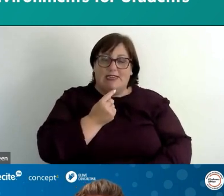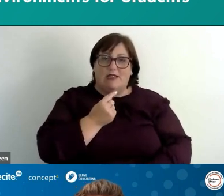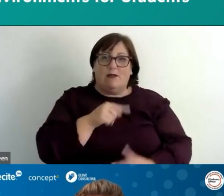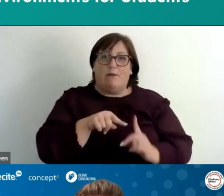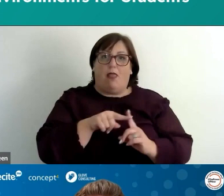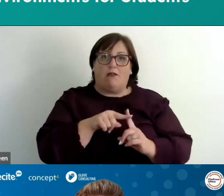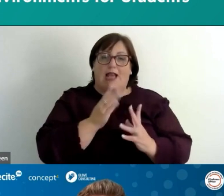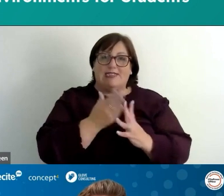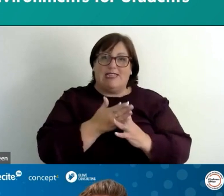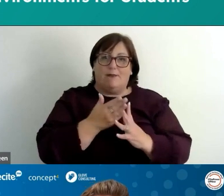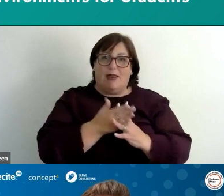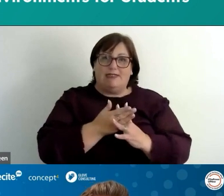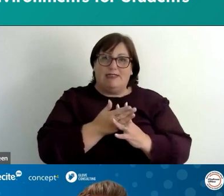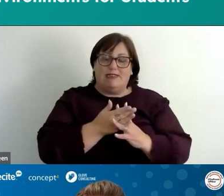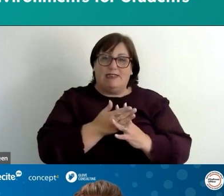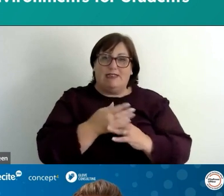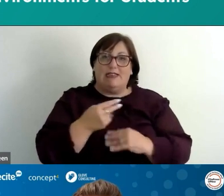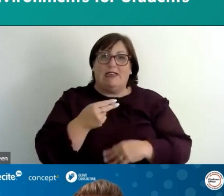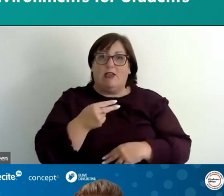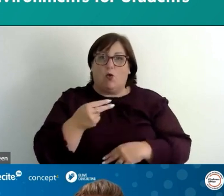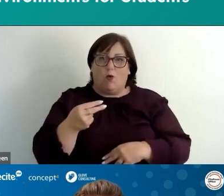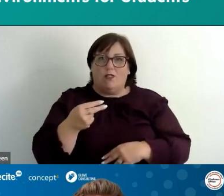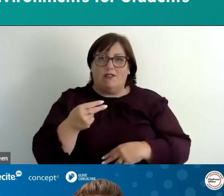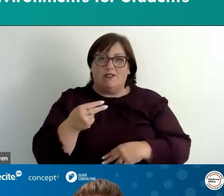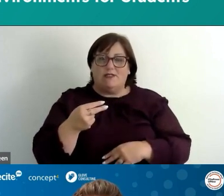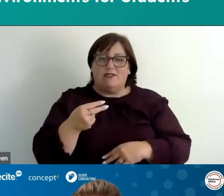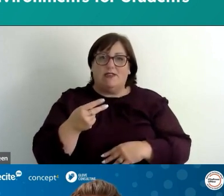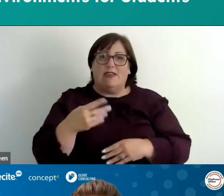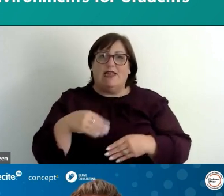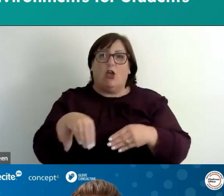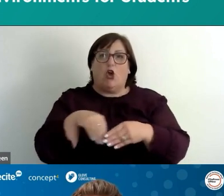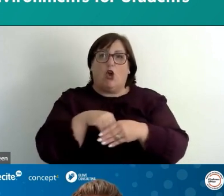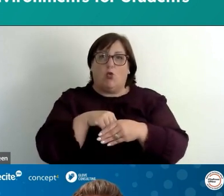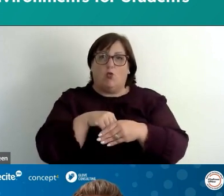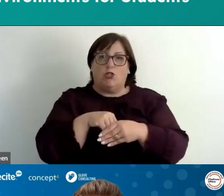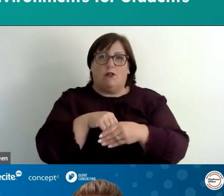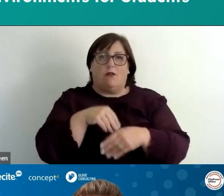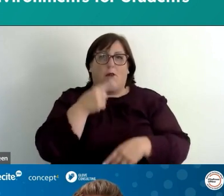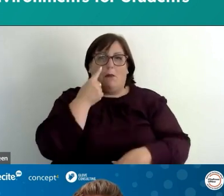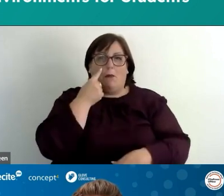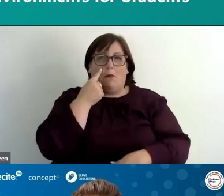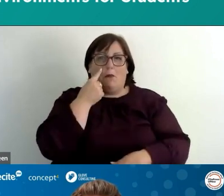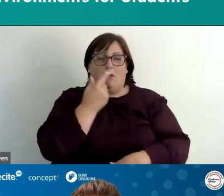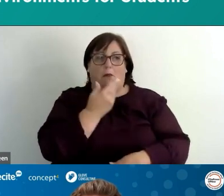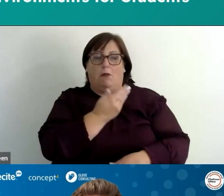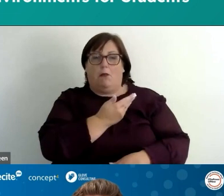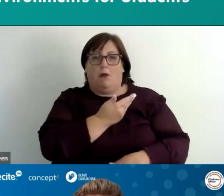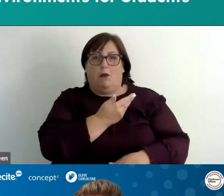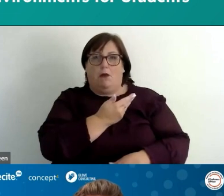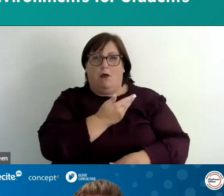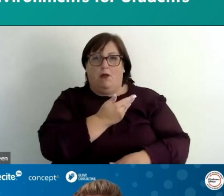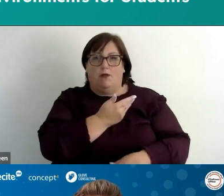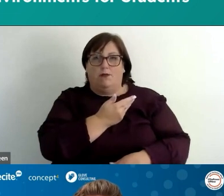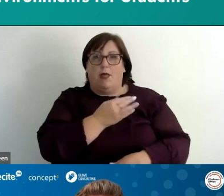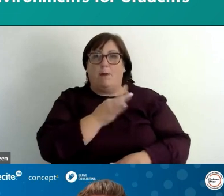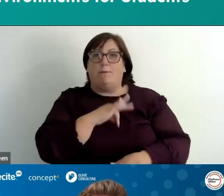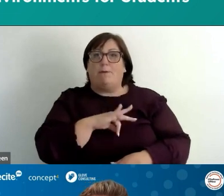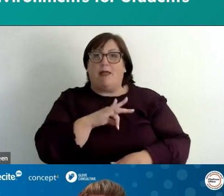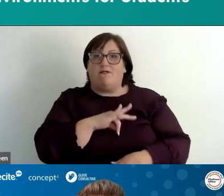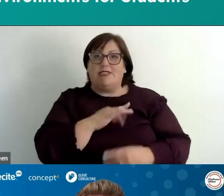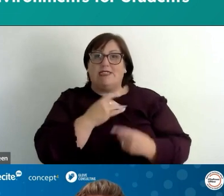inclusion. And let's put this into practice. Alex, please could you share with us some of the considerations and benefits of building a website